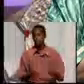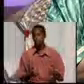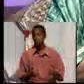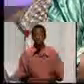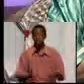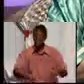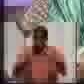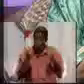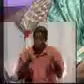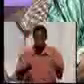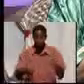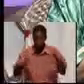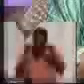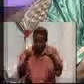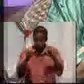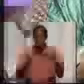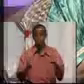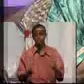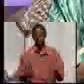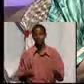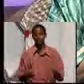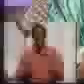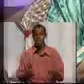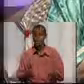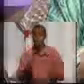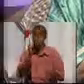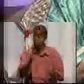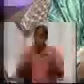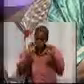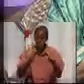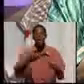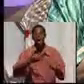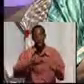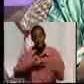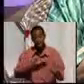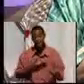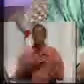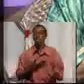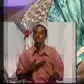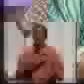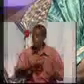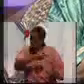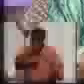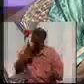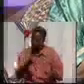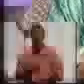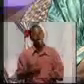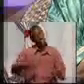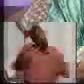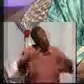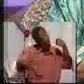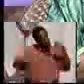the professional skills and have also got the qualifications so that they can also earn their living and play their quota into